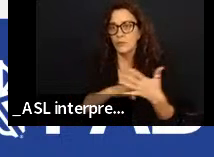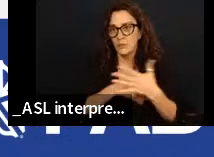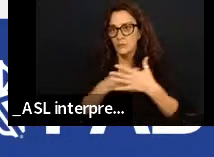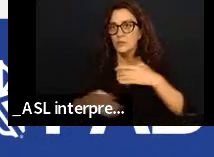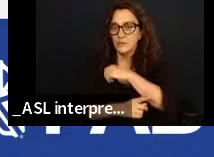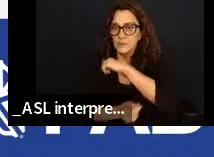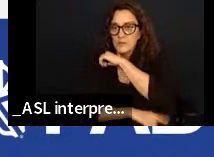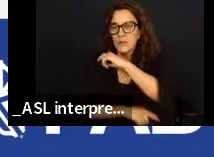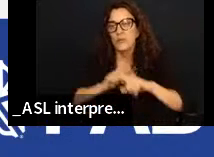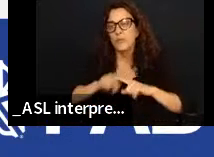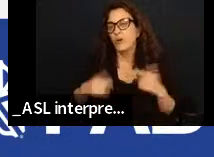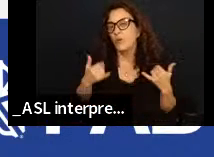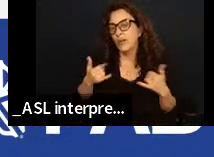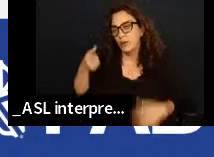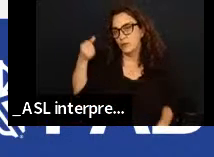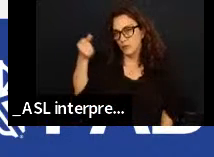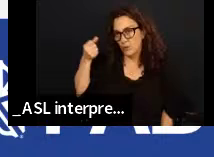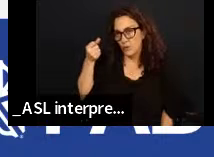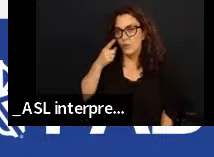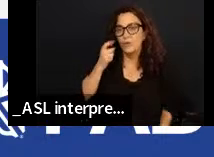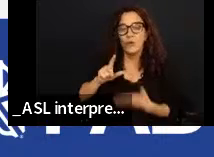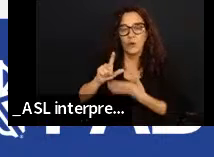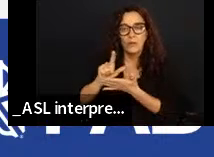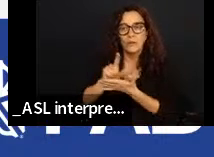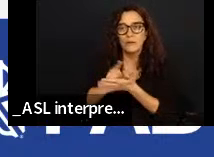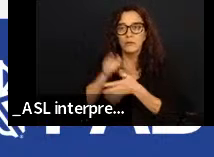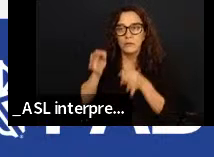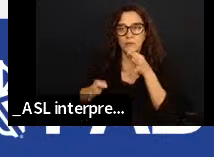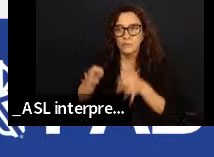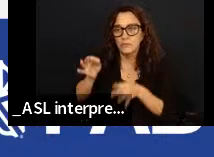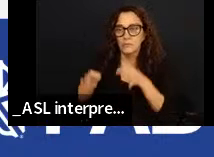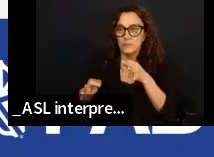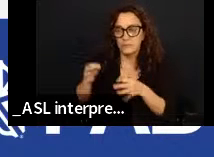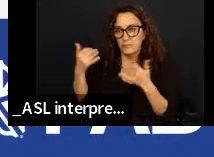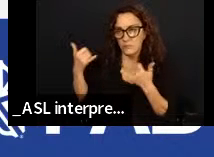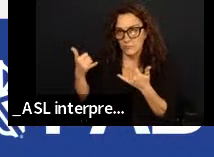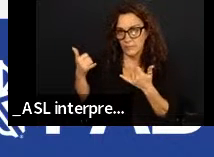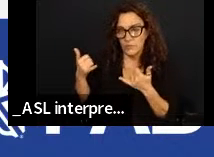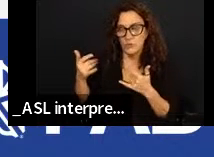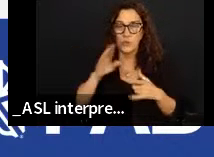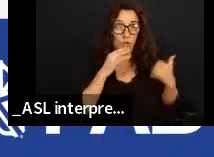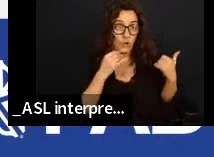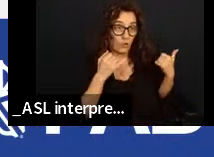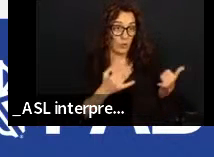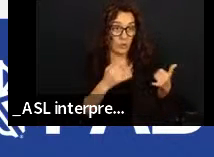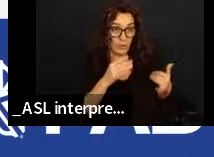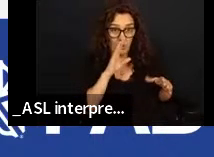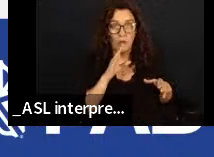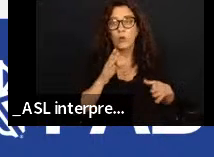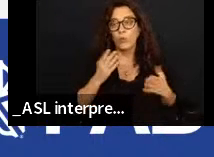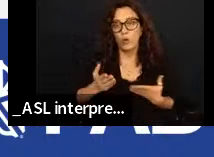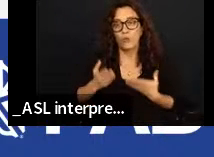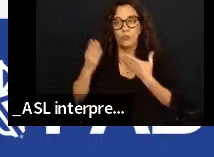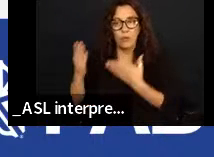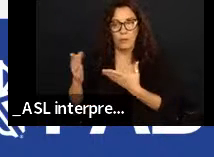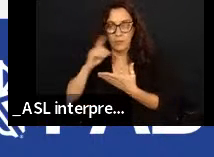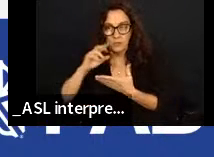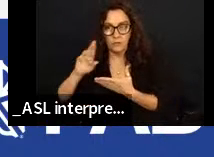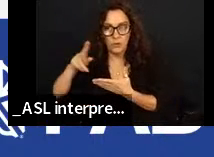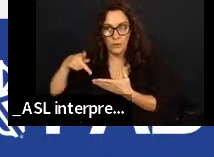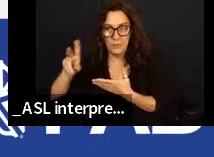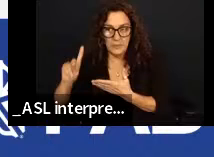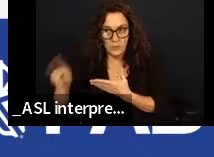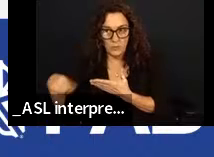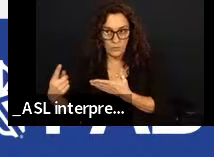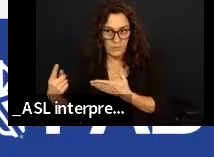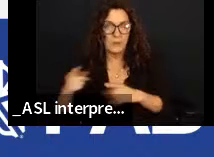on hold due to some legal decisions. So currently, the matrix will only be a recommendation to RPD with respect